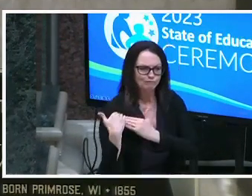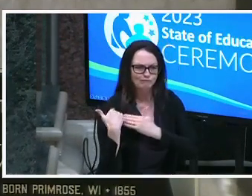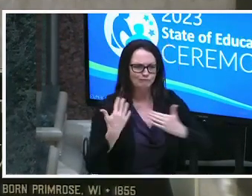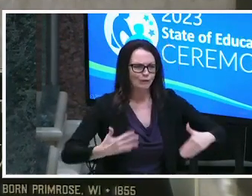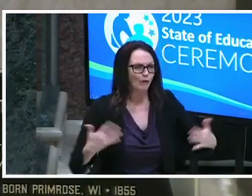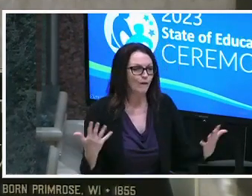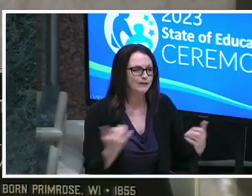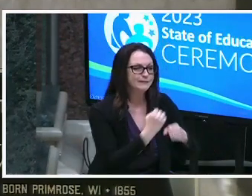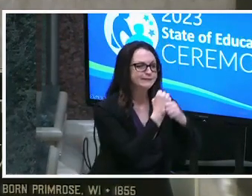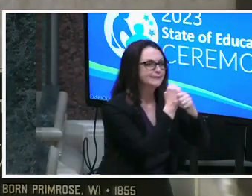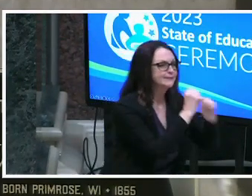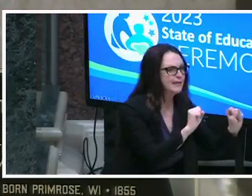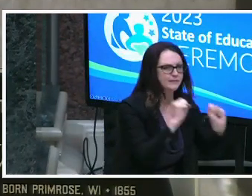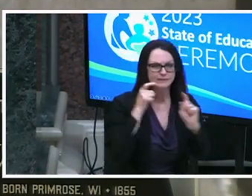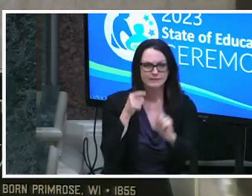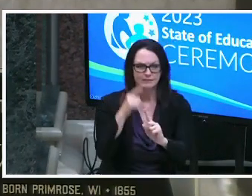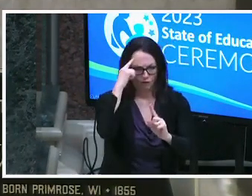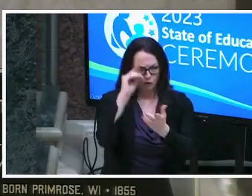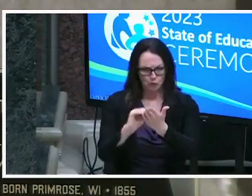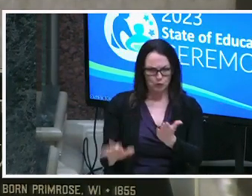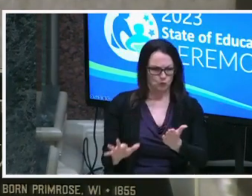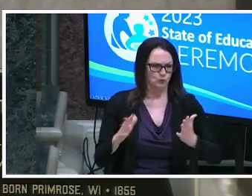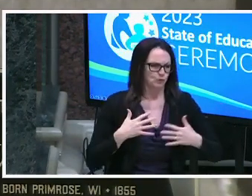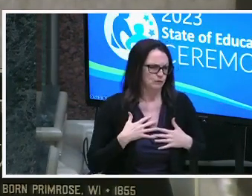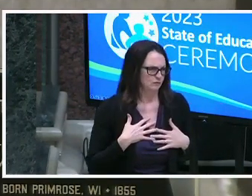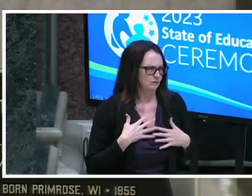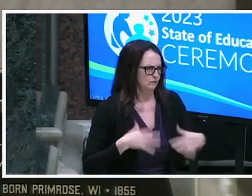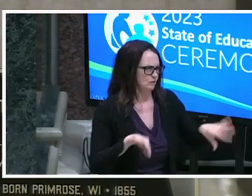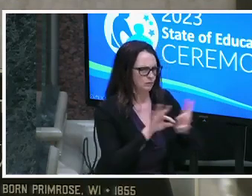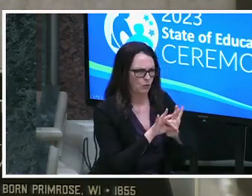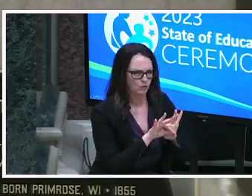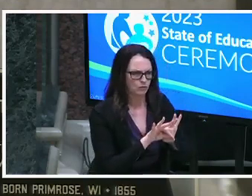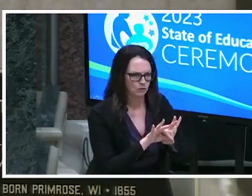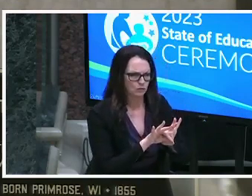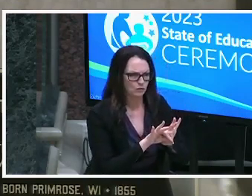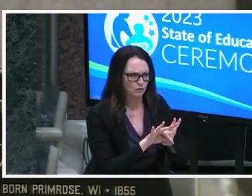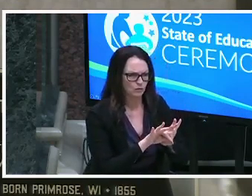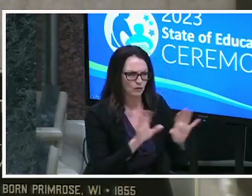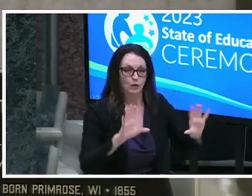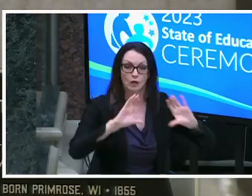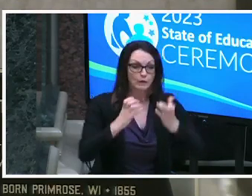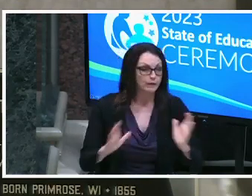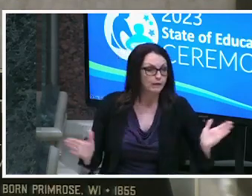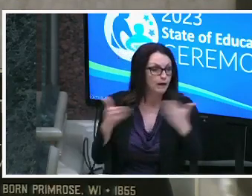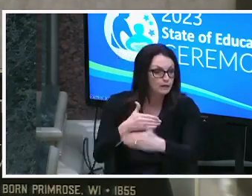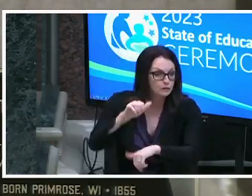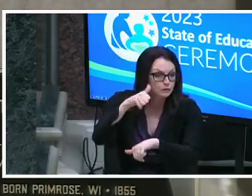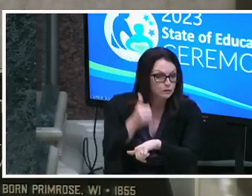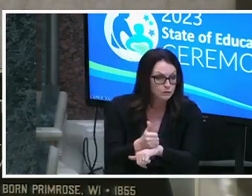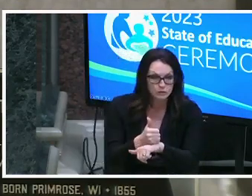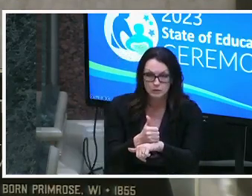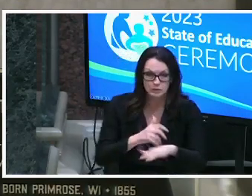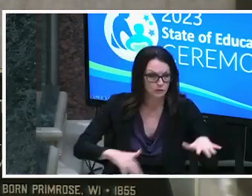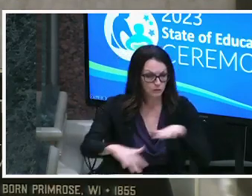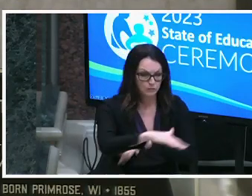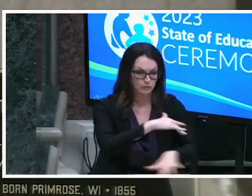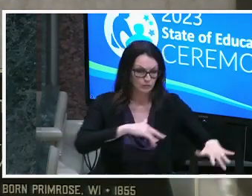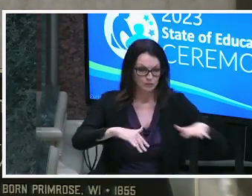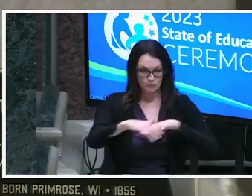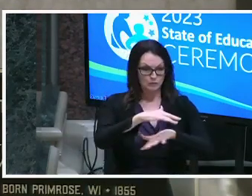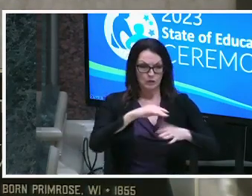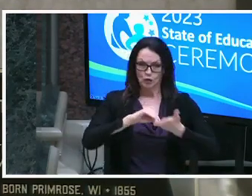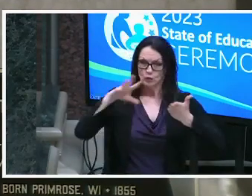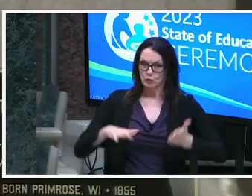is the importance of building a strong classroom community. Such community is important for all students,